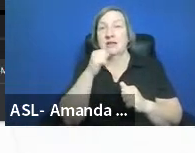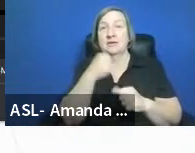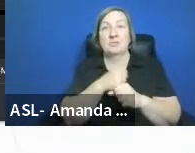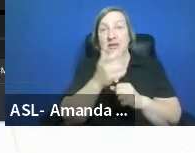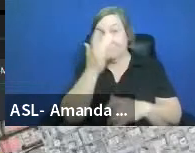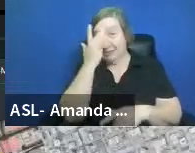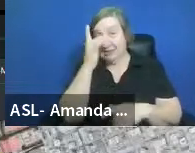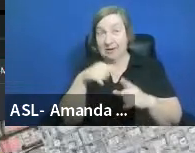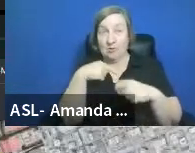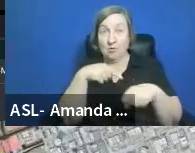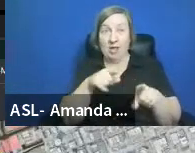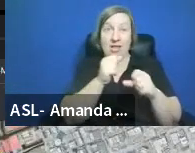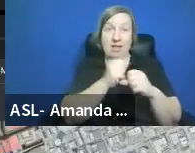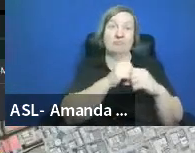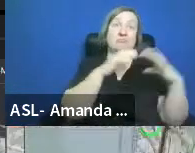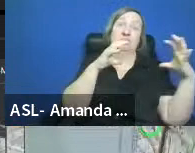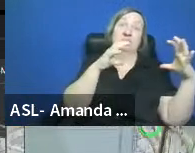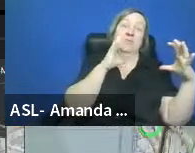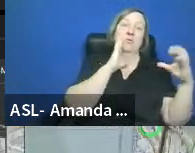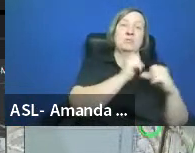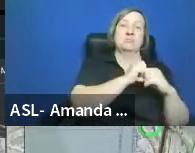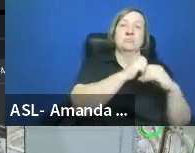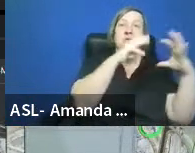on the left side of the program and just walk north.